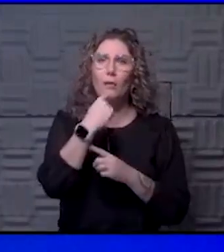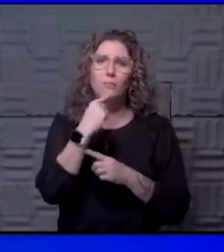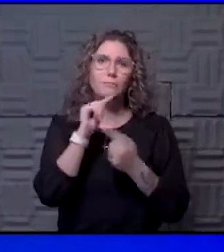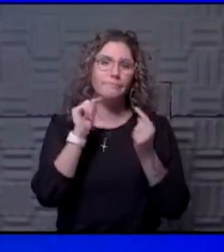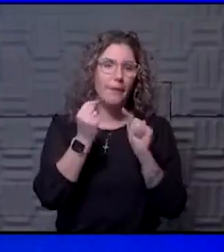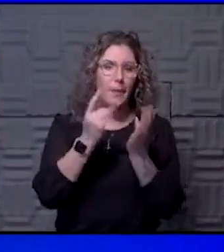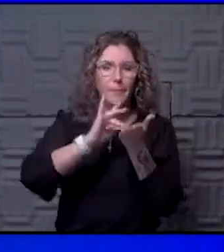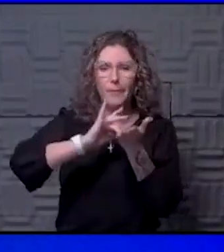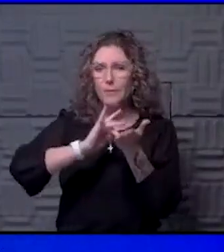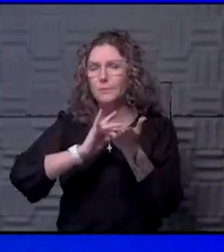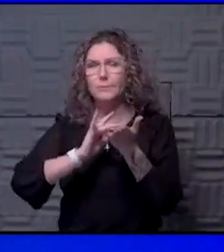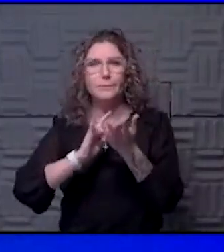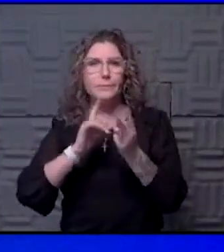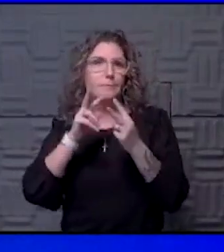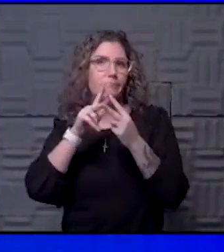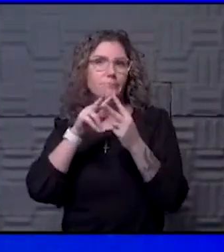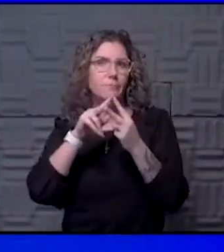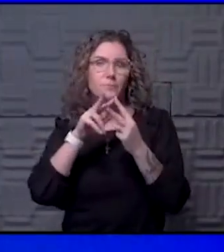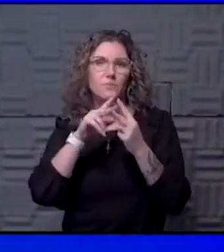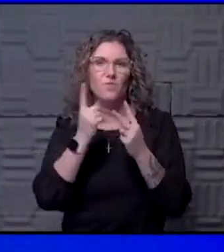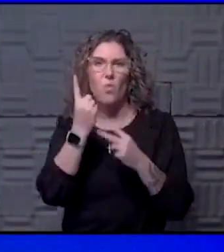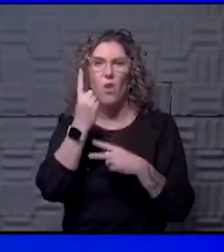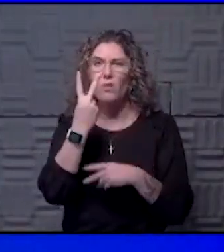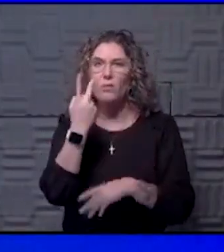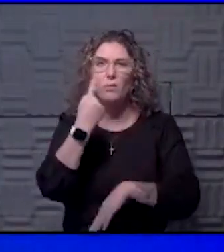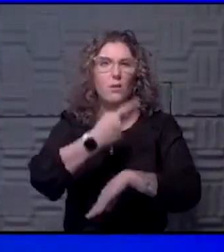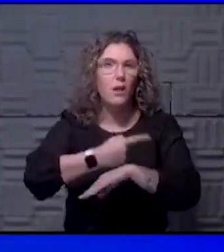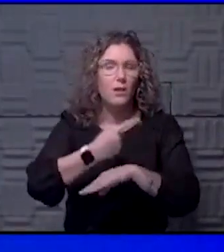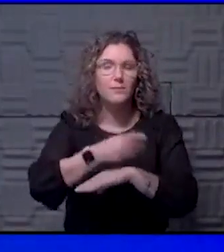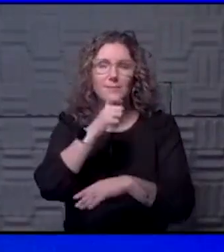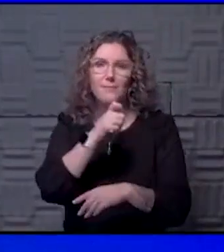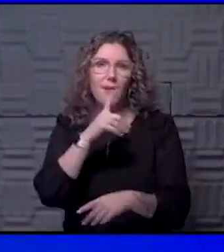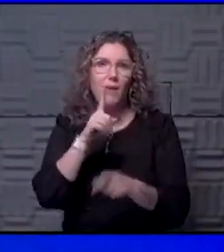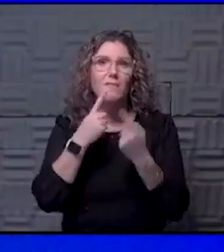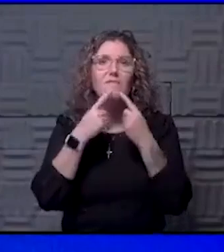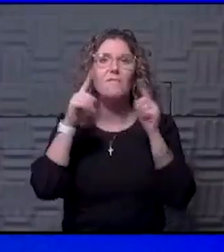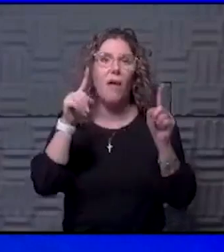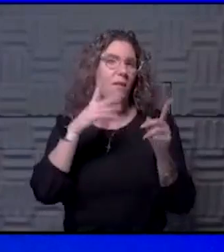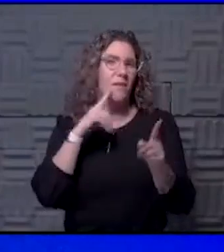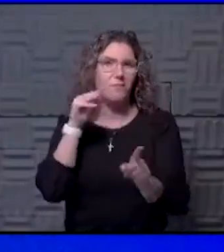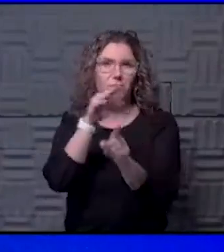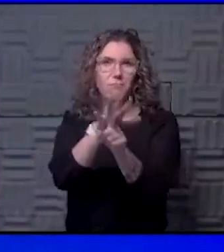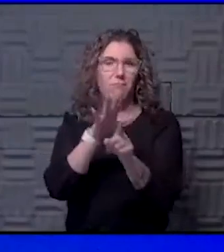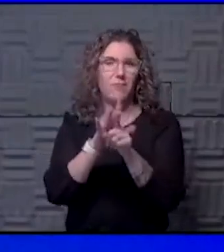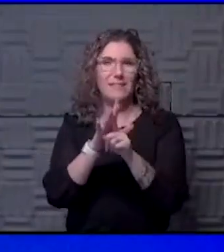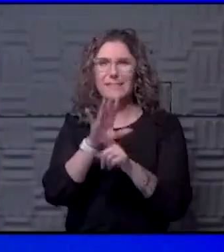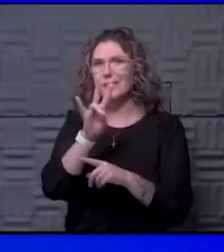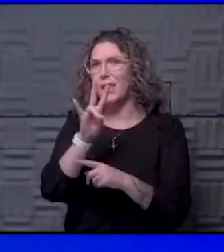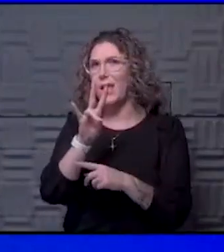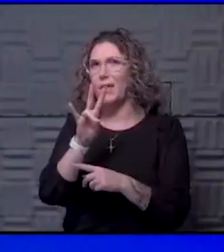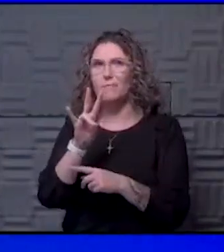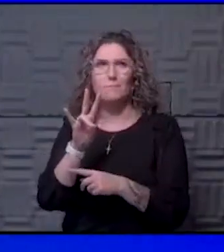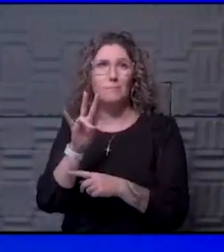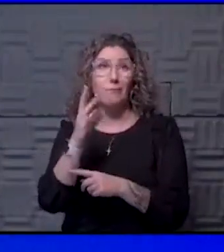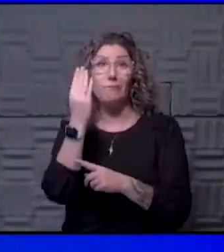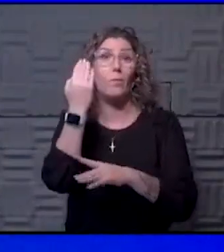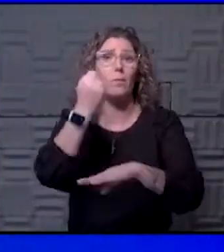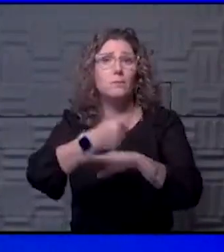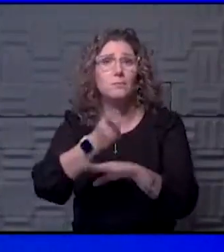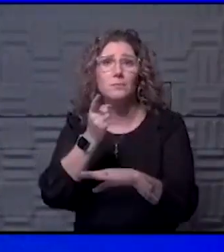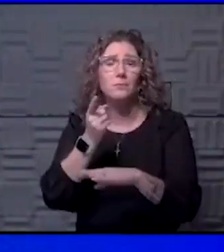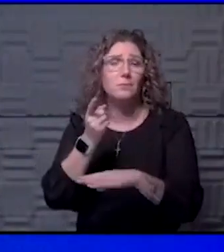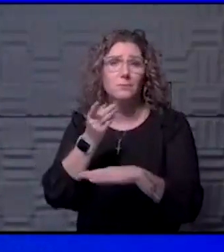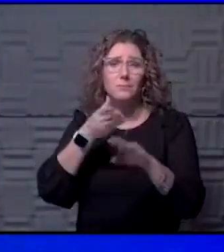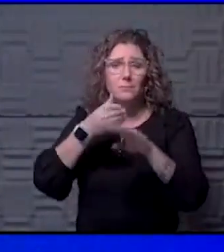whether it's Tylenol or ibuprofen, for 1 or 2 days is not going to affect what's going on down the road 7 days, 10 days, 14 days after